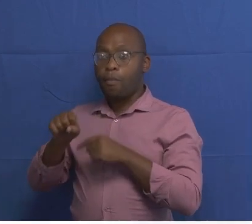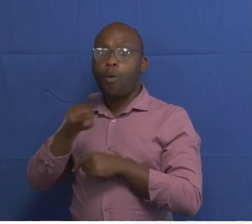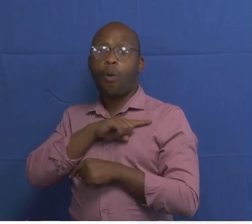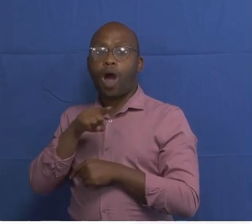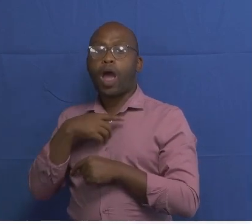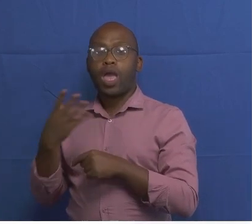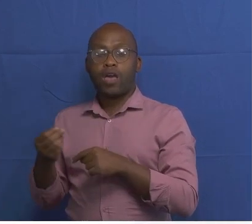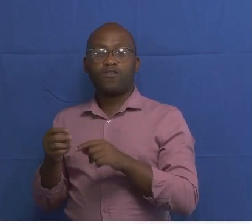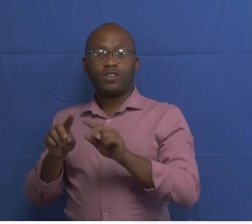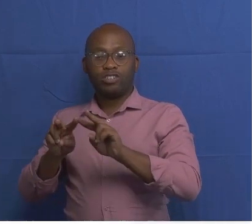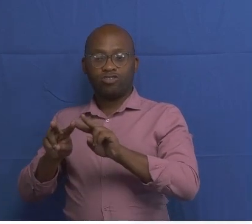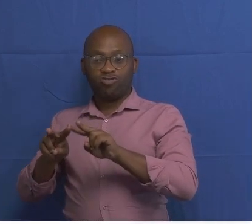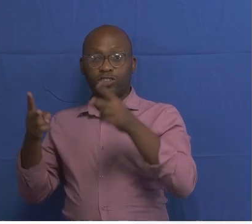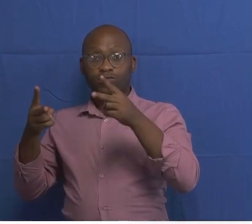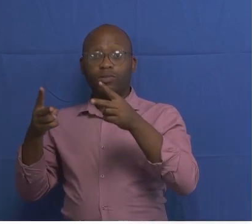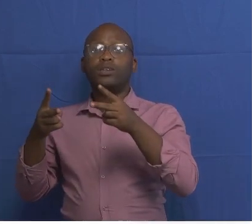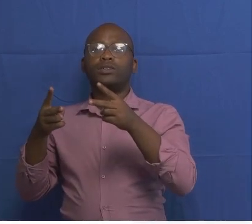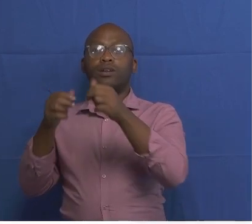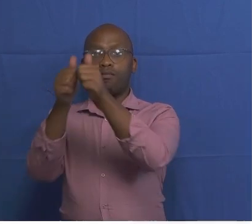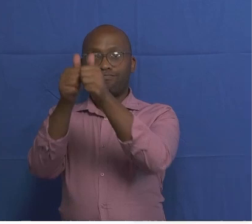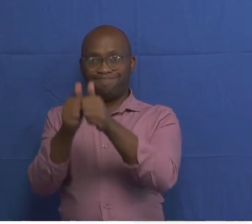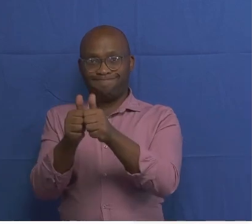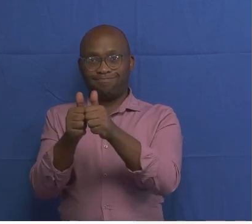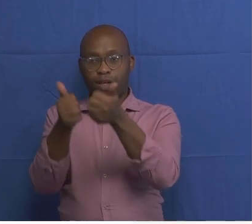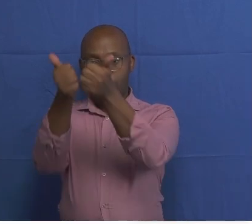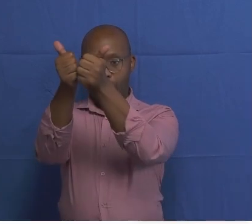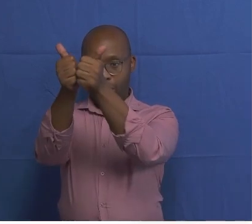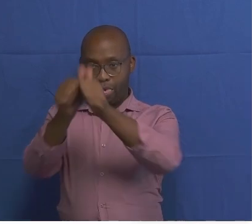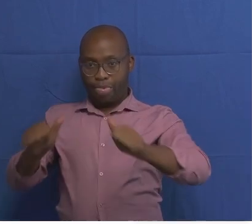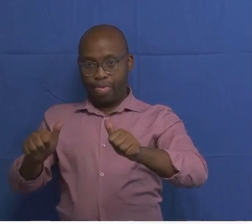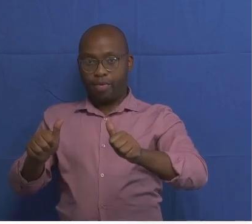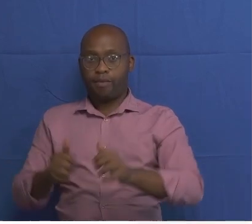alleles. So the correct answer here would be D.